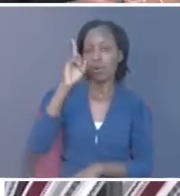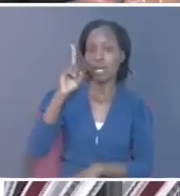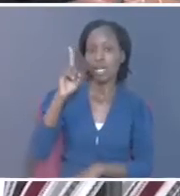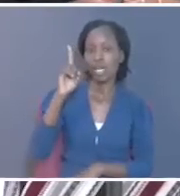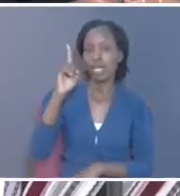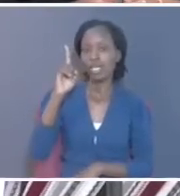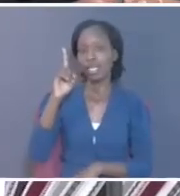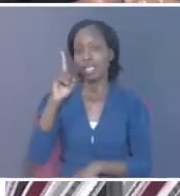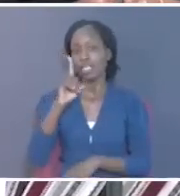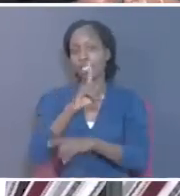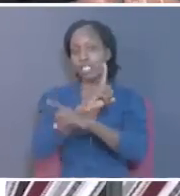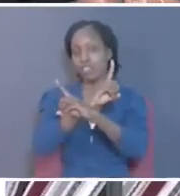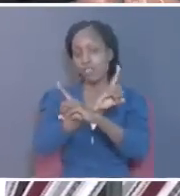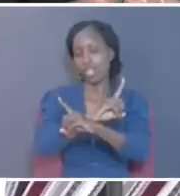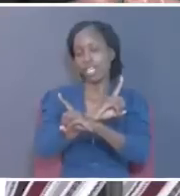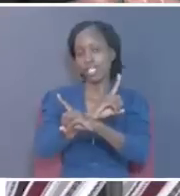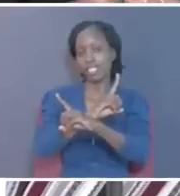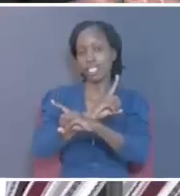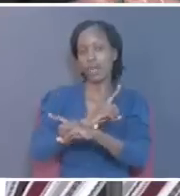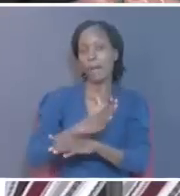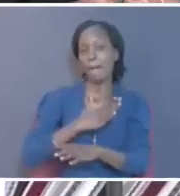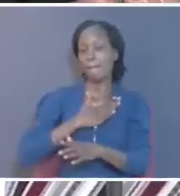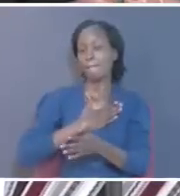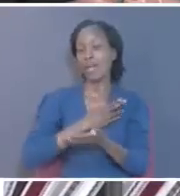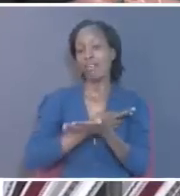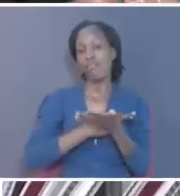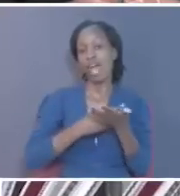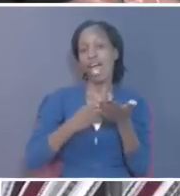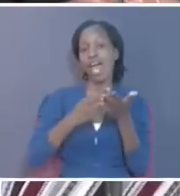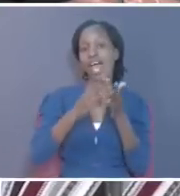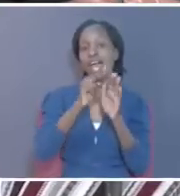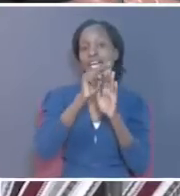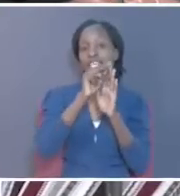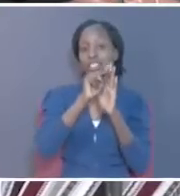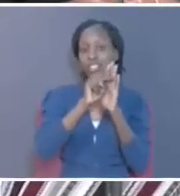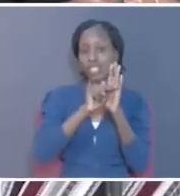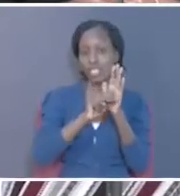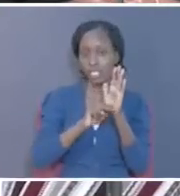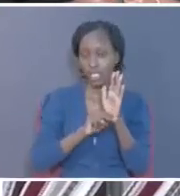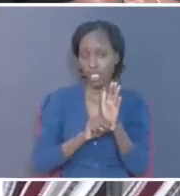My rock.